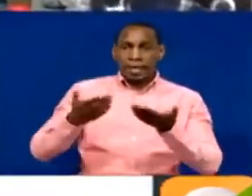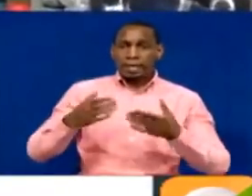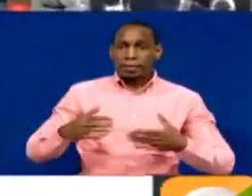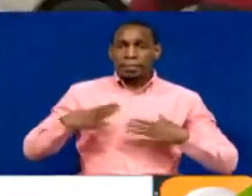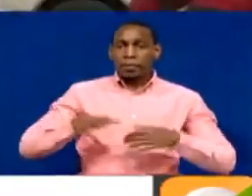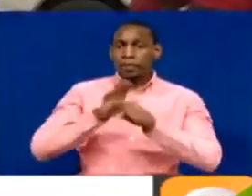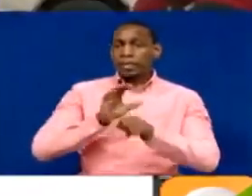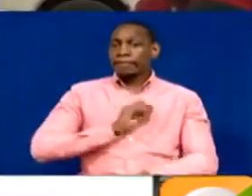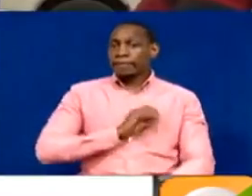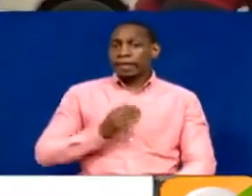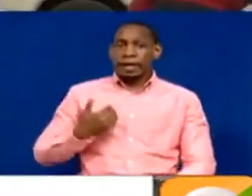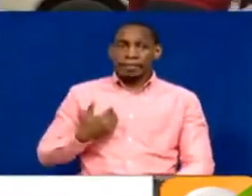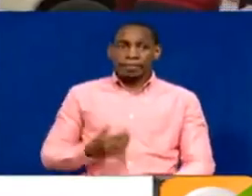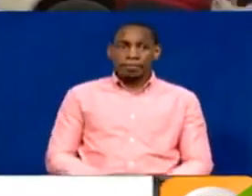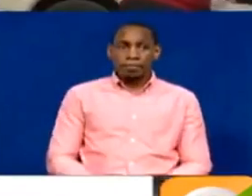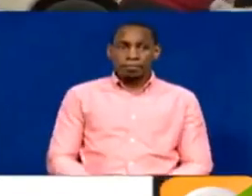most terrified.